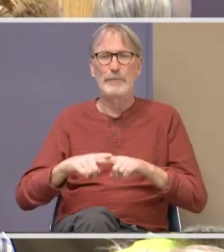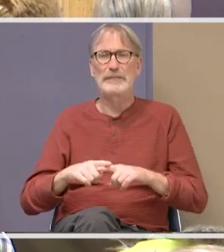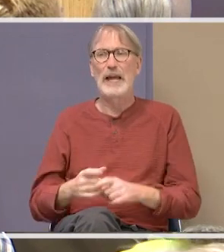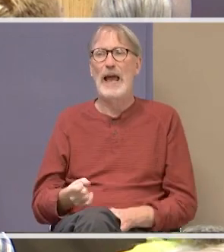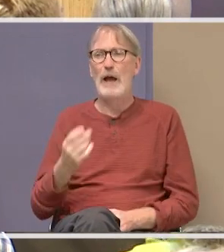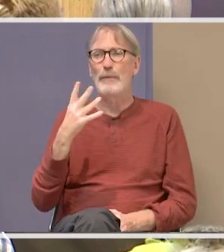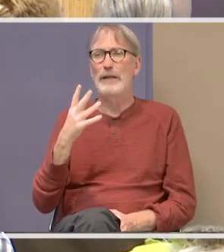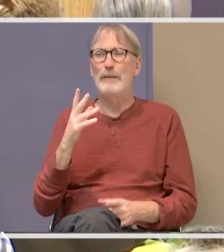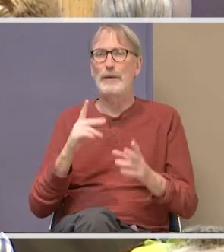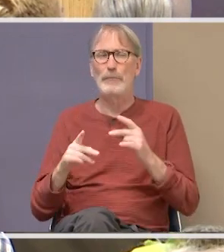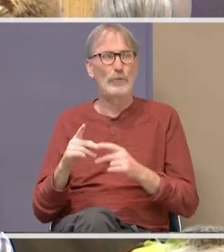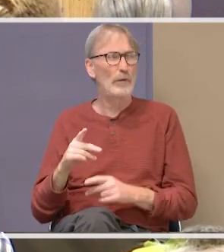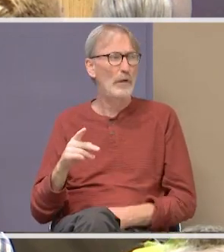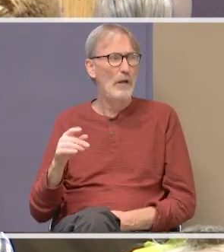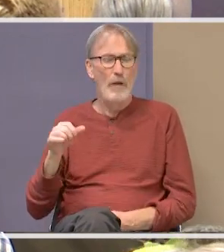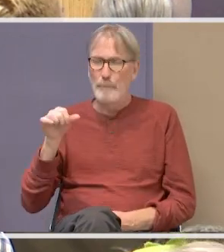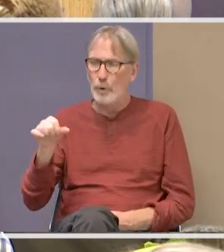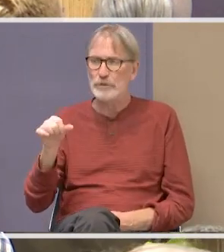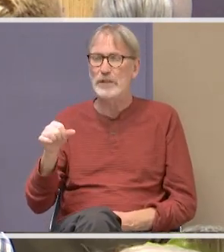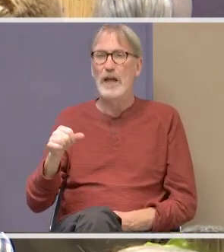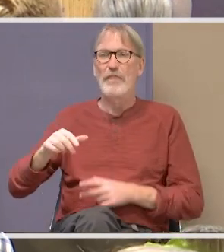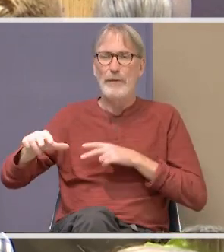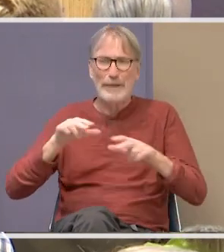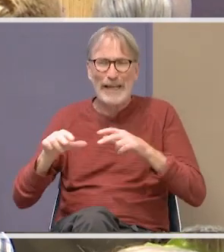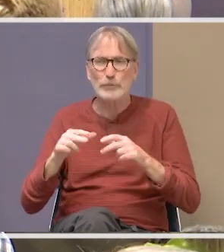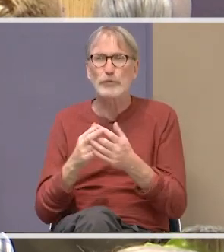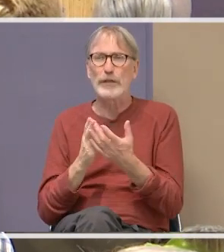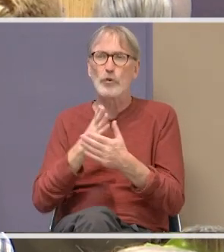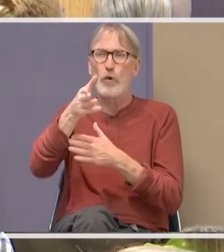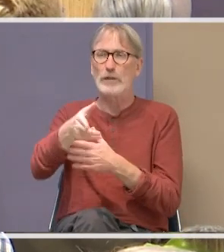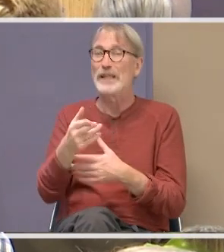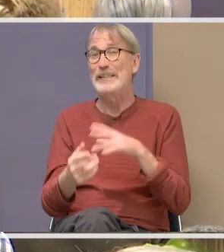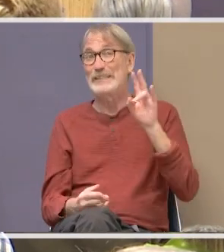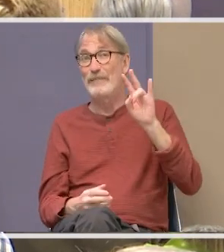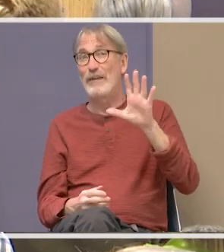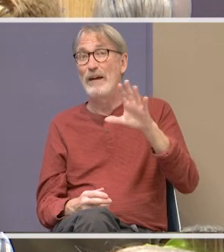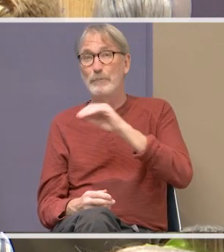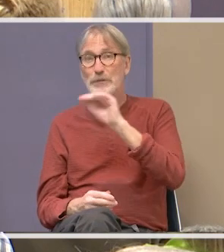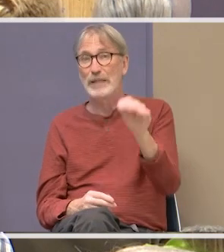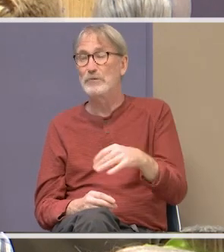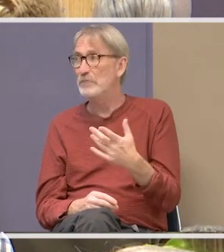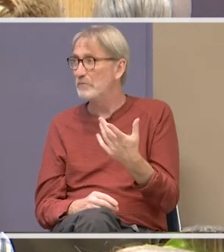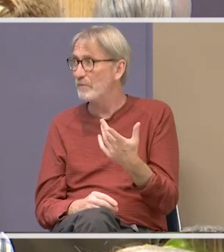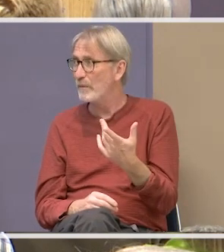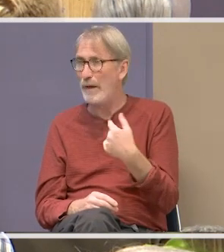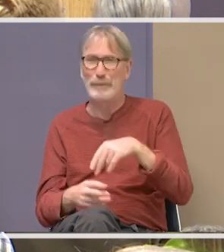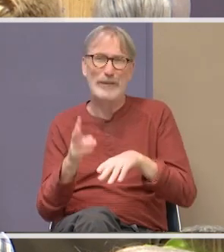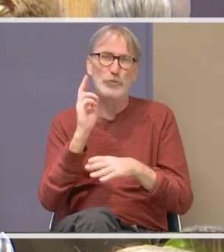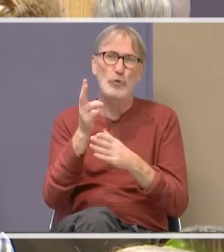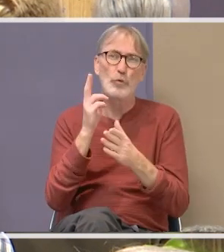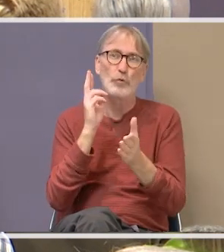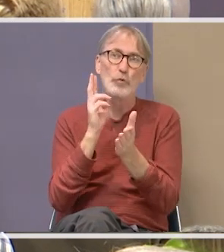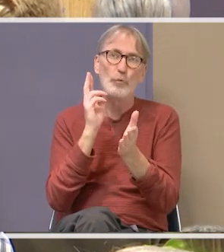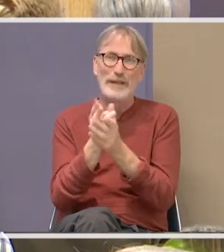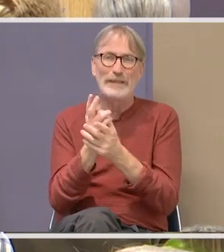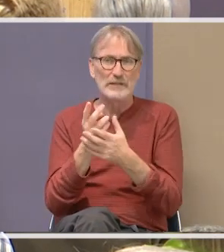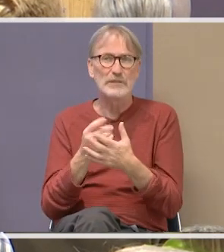press the ped button. So conservatively, it's 75% of them. It's going to be an extra 2 minutes to get through that